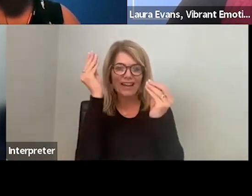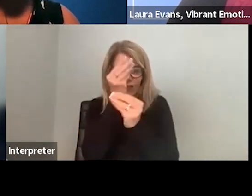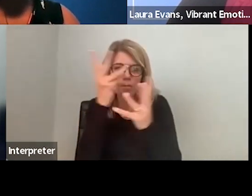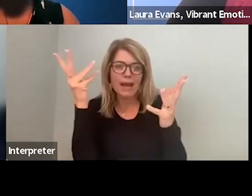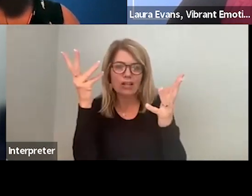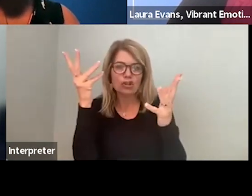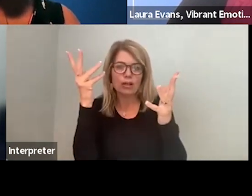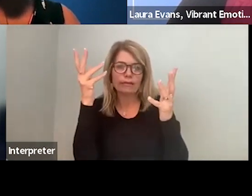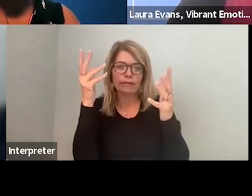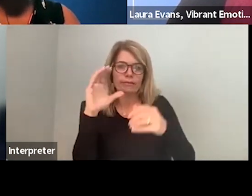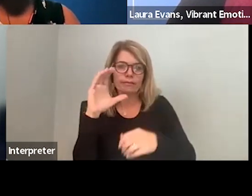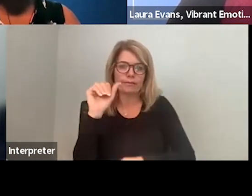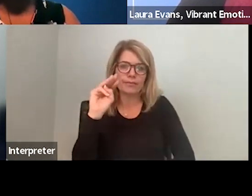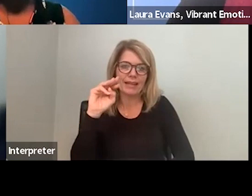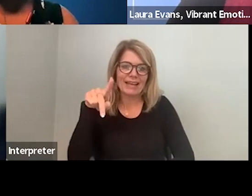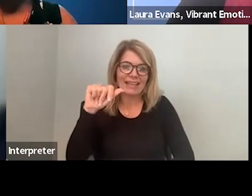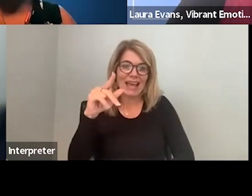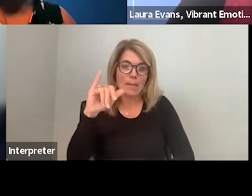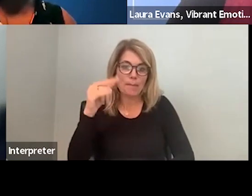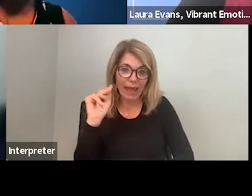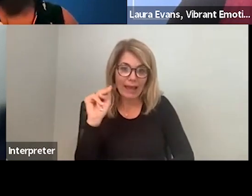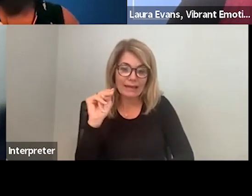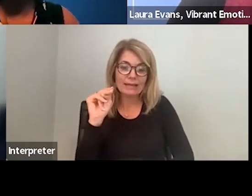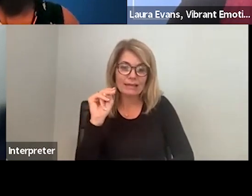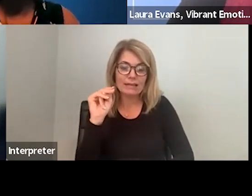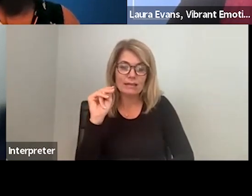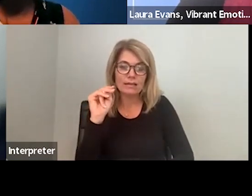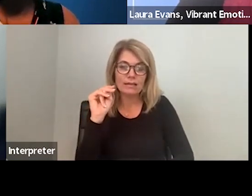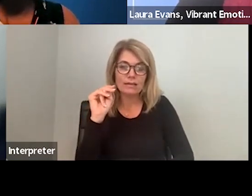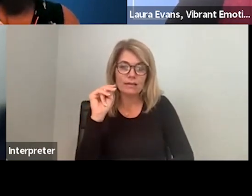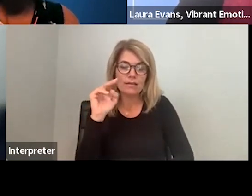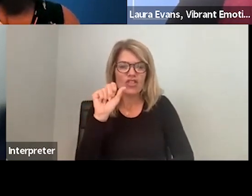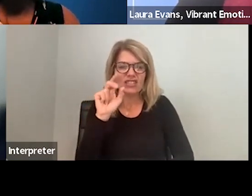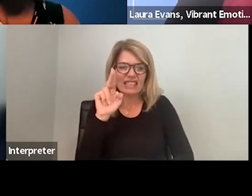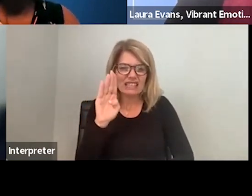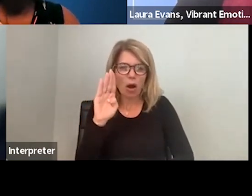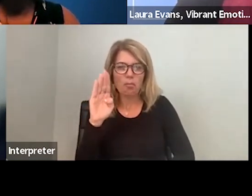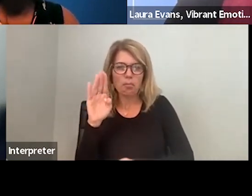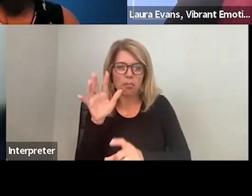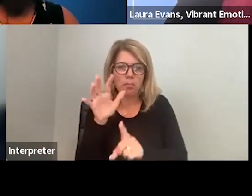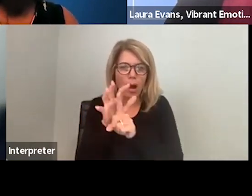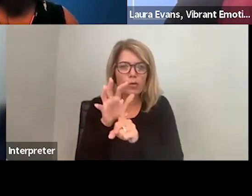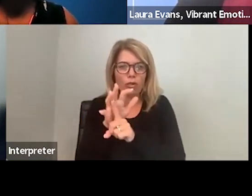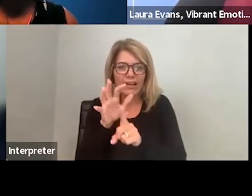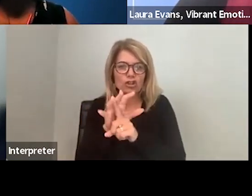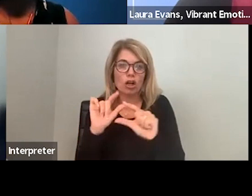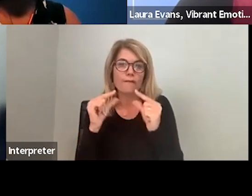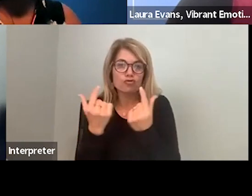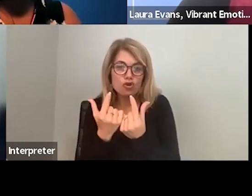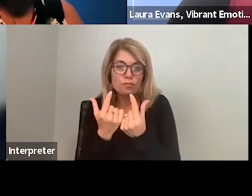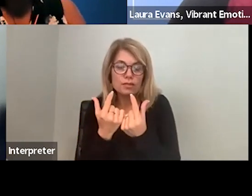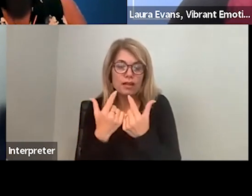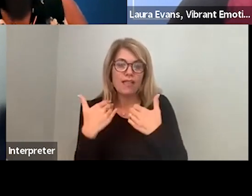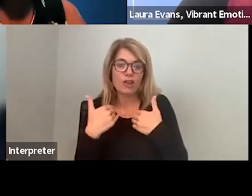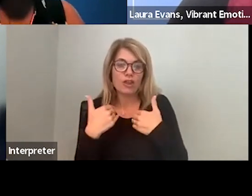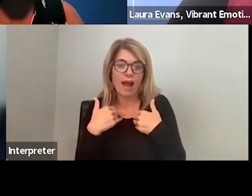a focus on particular groups that we know, subpopulations or groups that may need somewhat different messages. There's not a